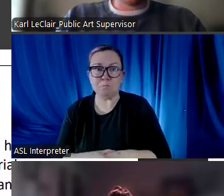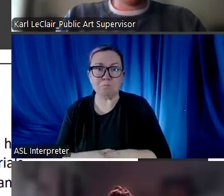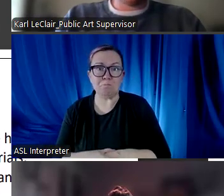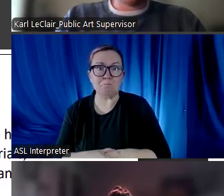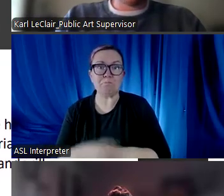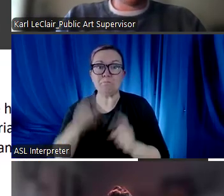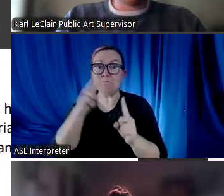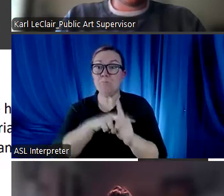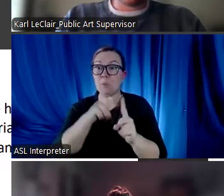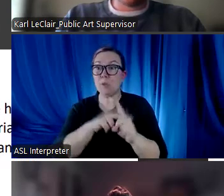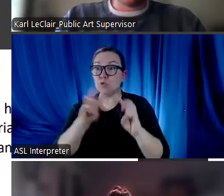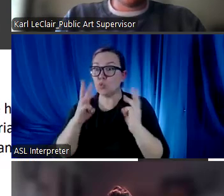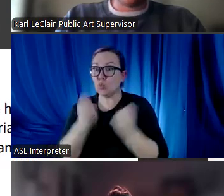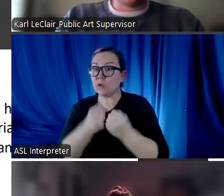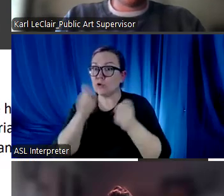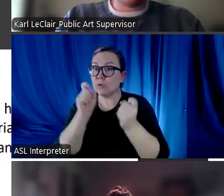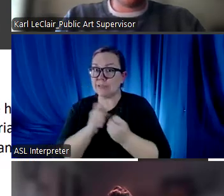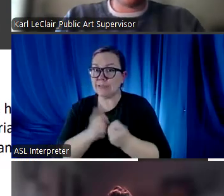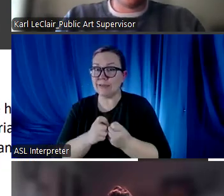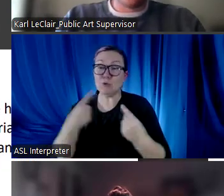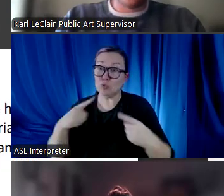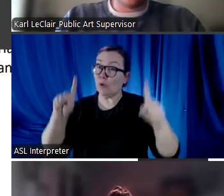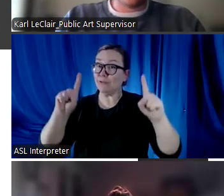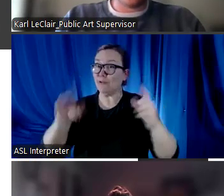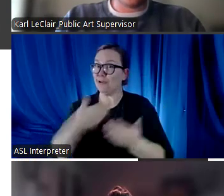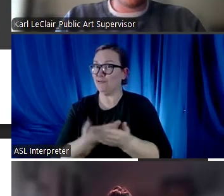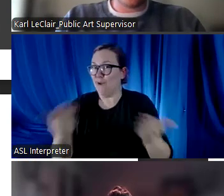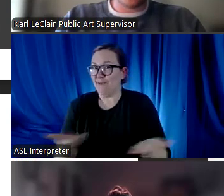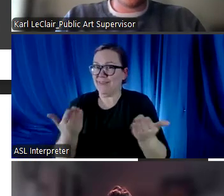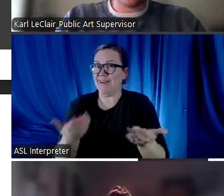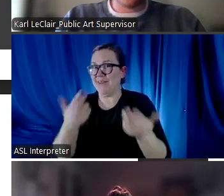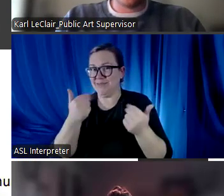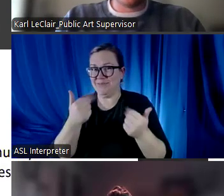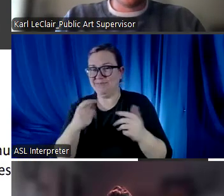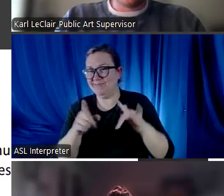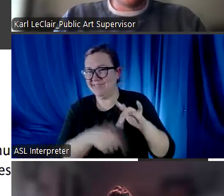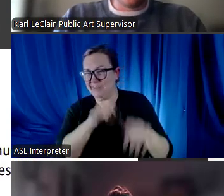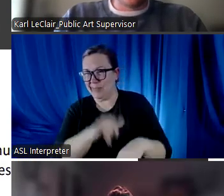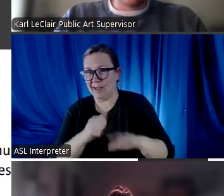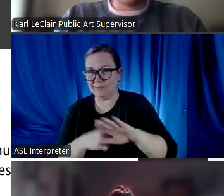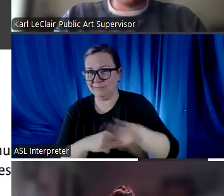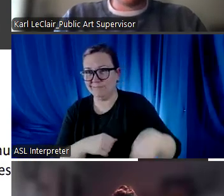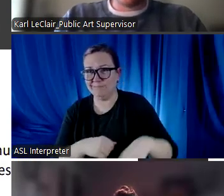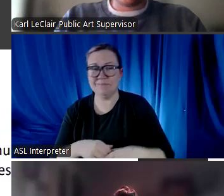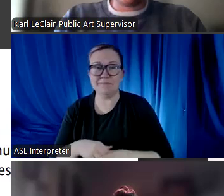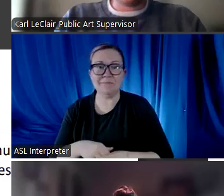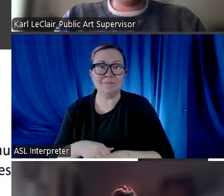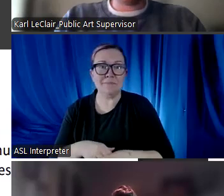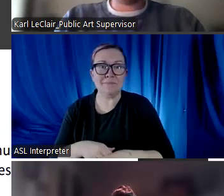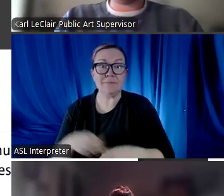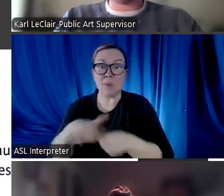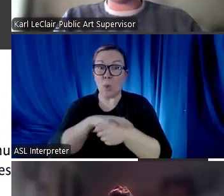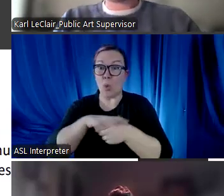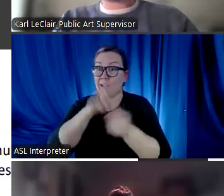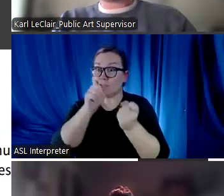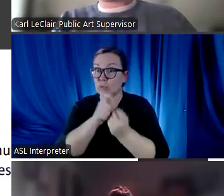Application workshop details. Congratulations, you made it here. Skip over that. So the location